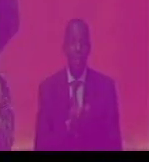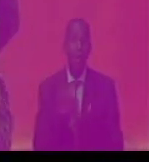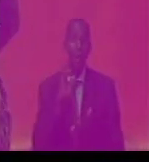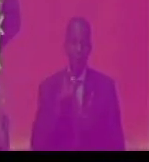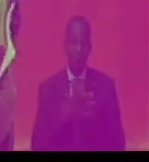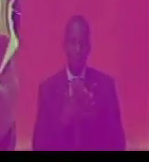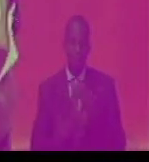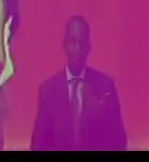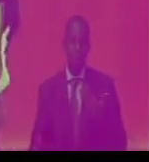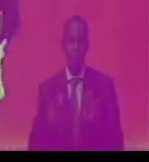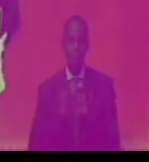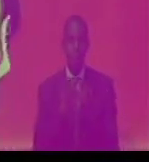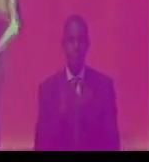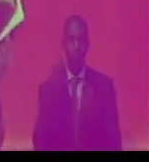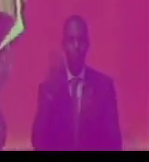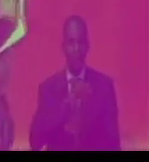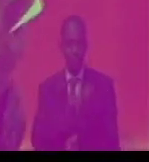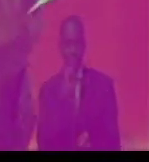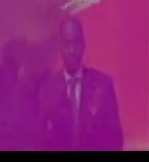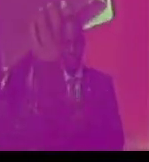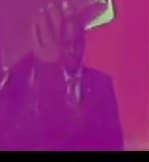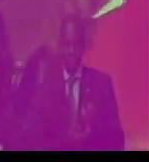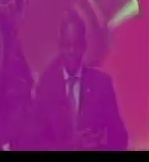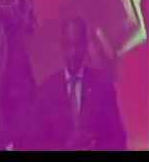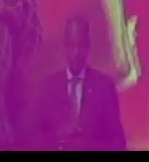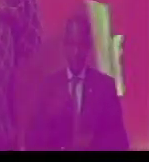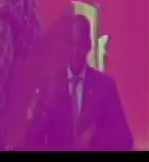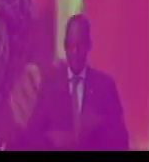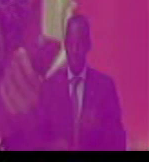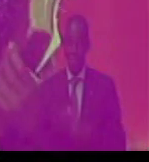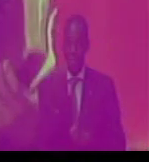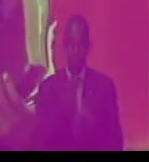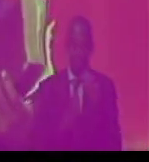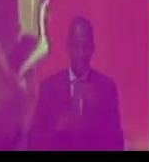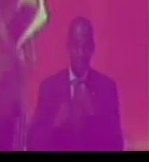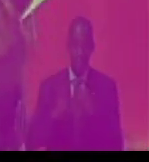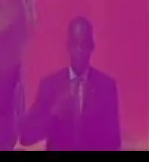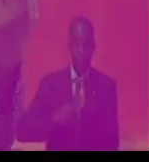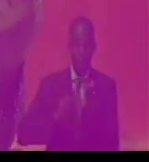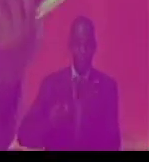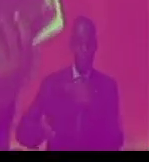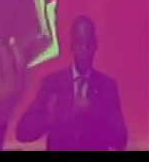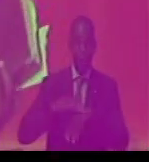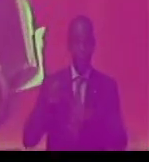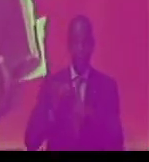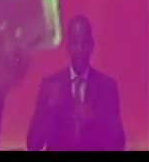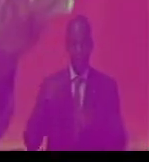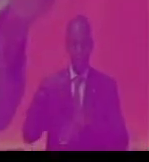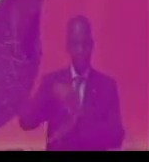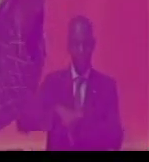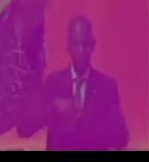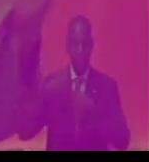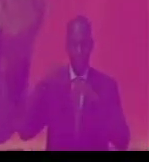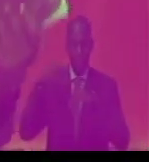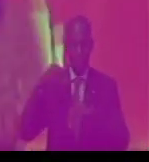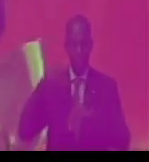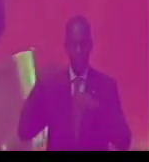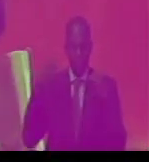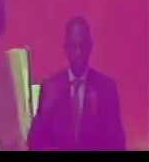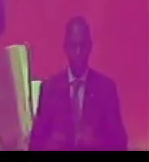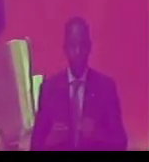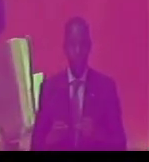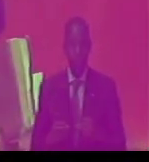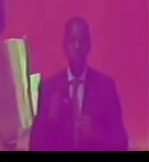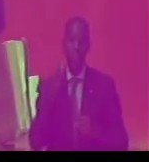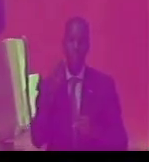after 2 days. And behold, that blood was changed. I'm telling you, that baby that could not eat, Immediately we came back from